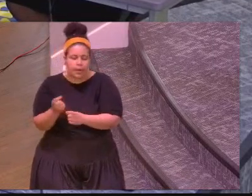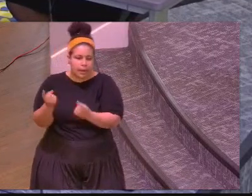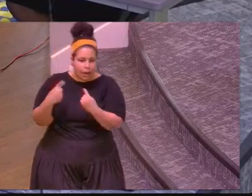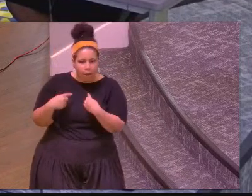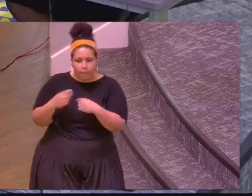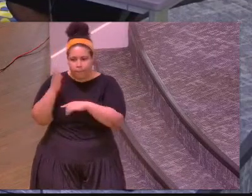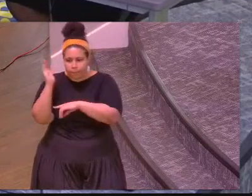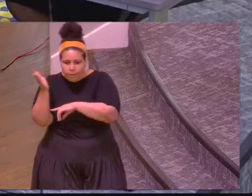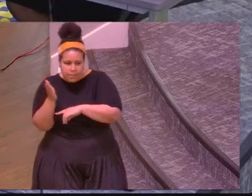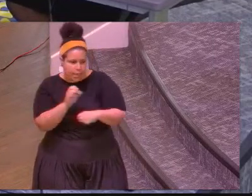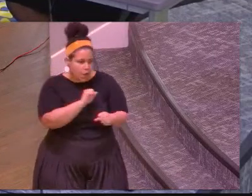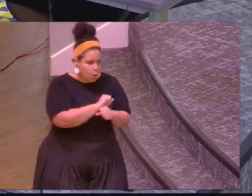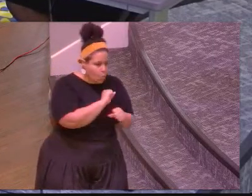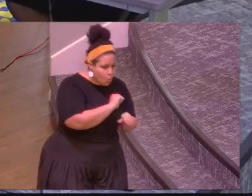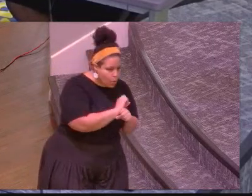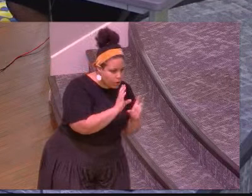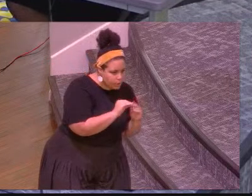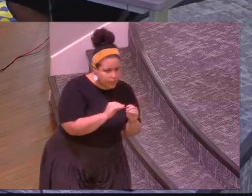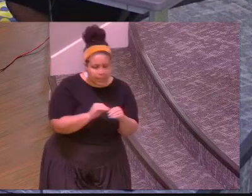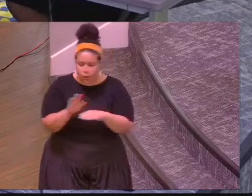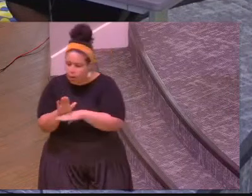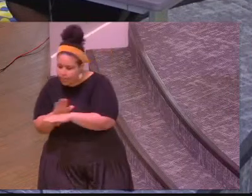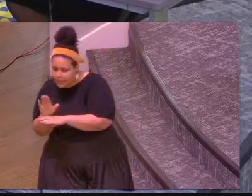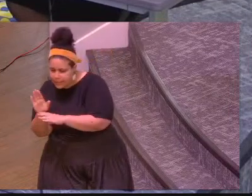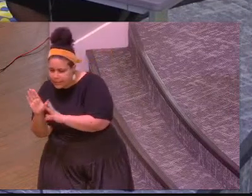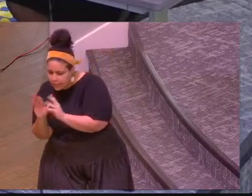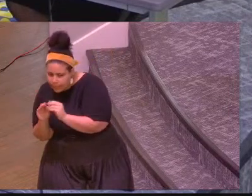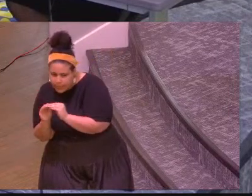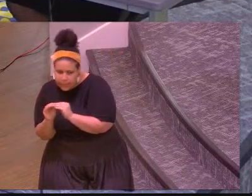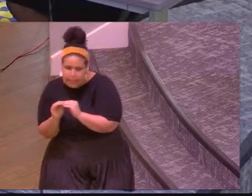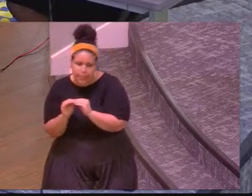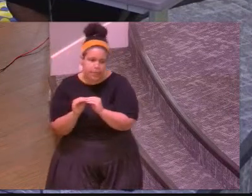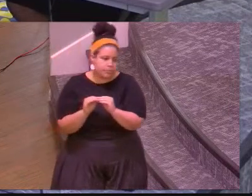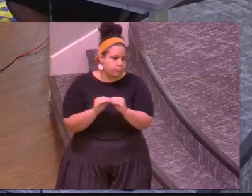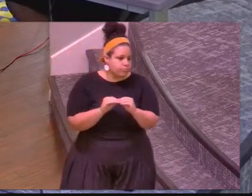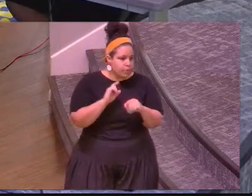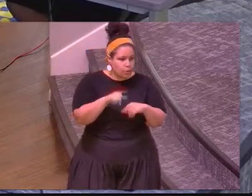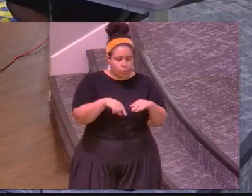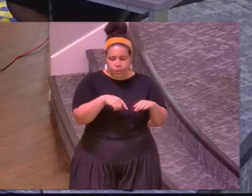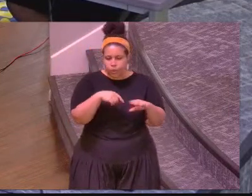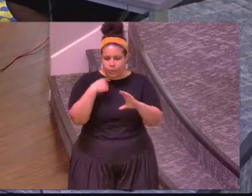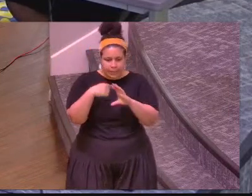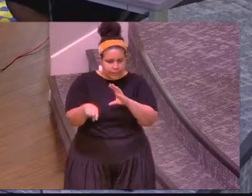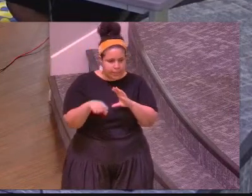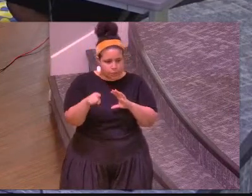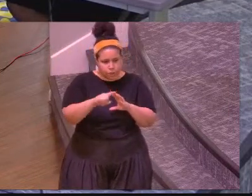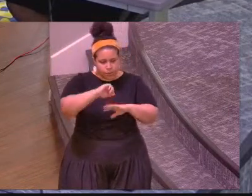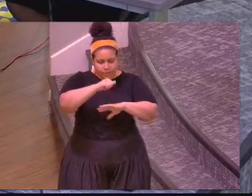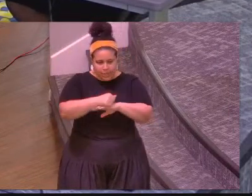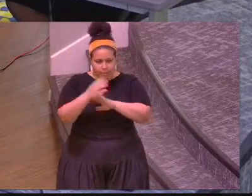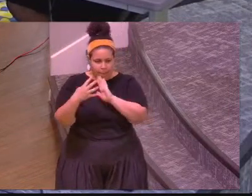be at a work session or a business session. And as soon as we can get those to her, she will put it on the calendar so she can come and present.